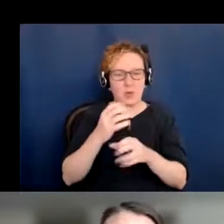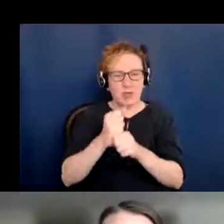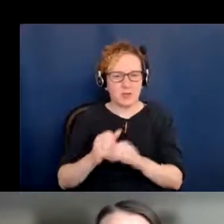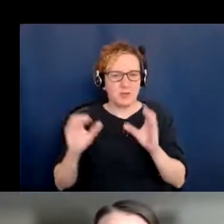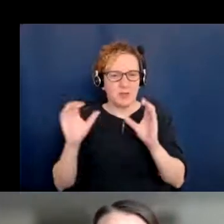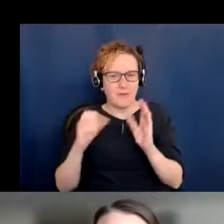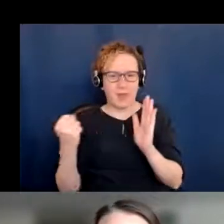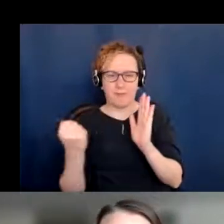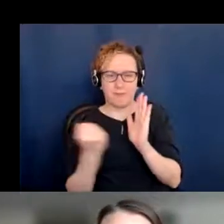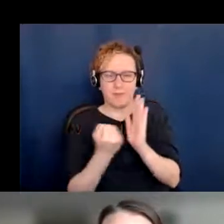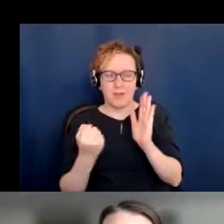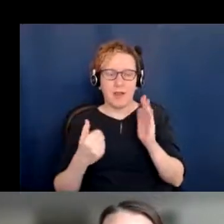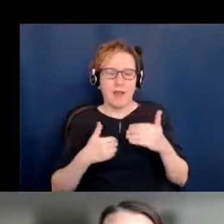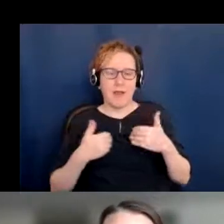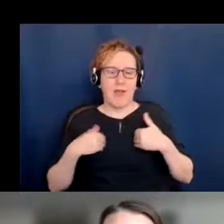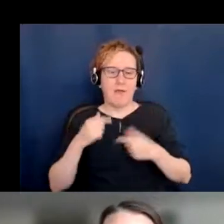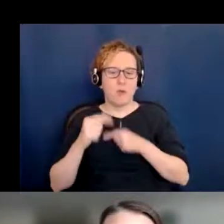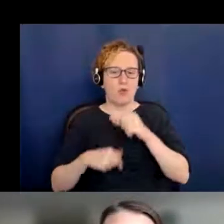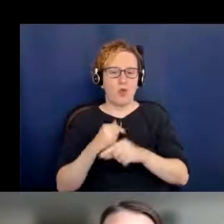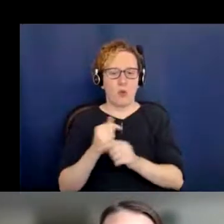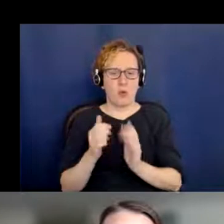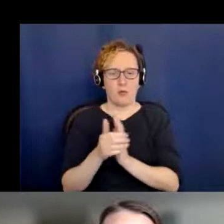certificate. Go to the next slide, please.